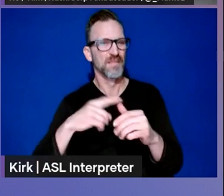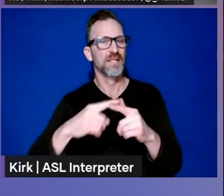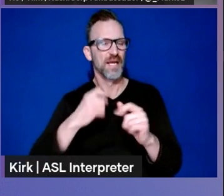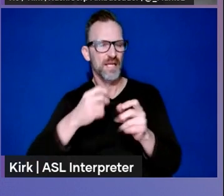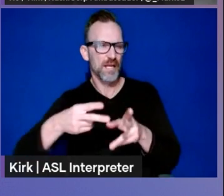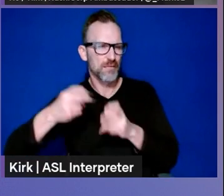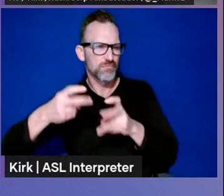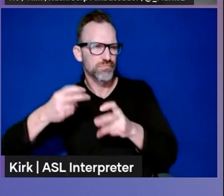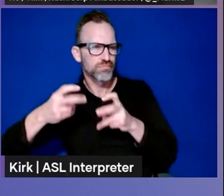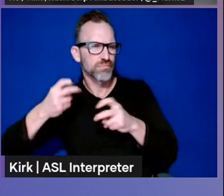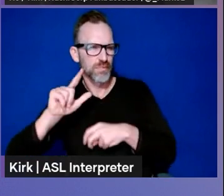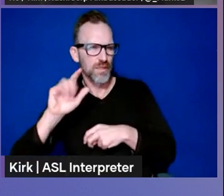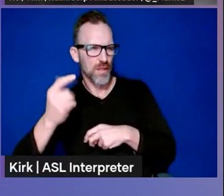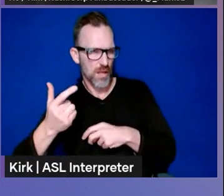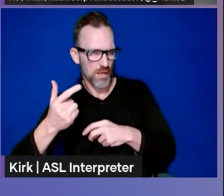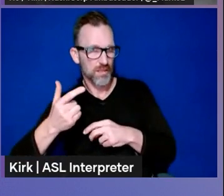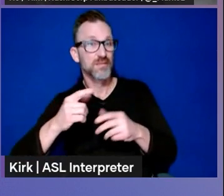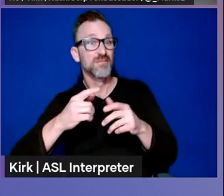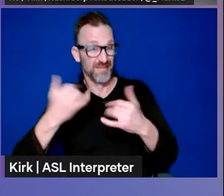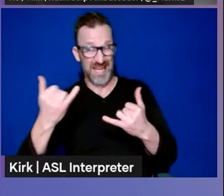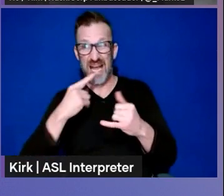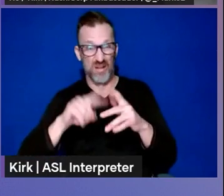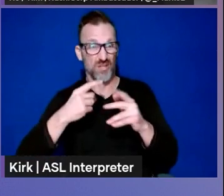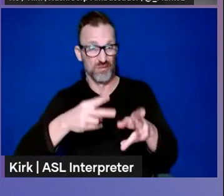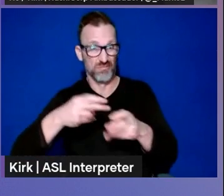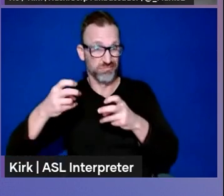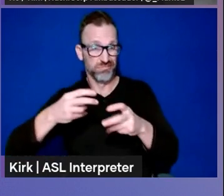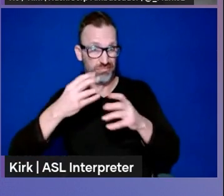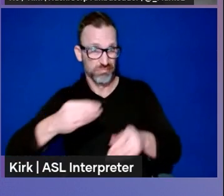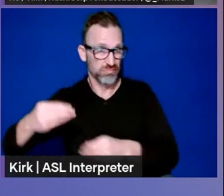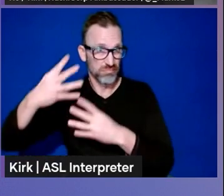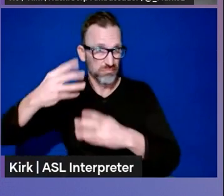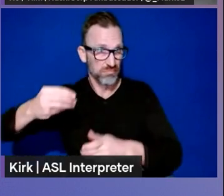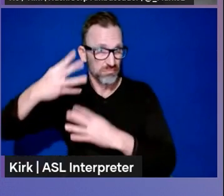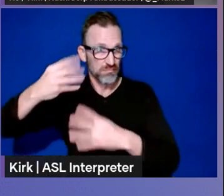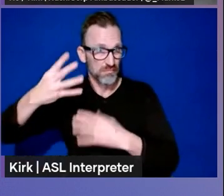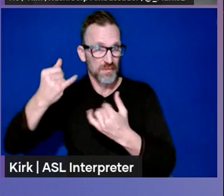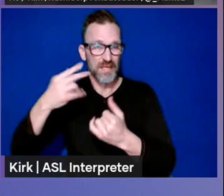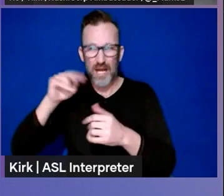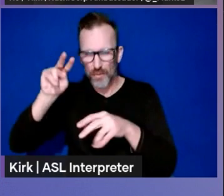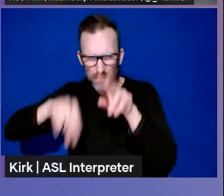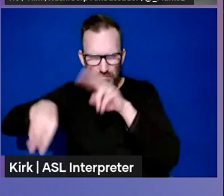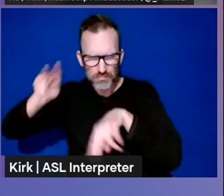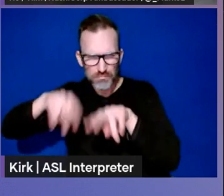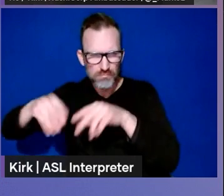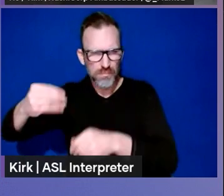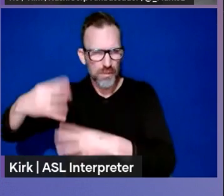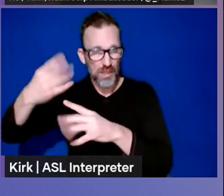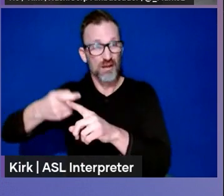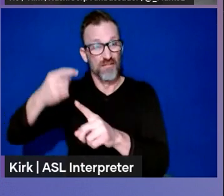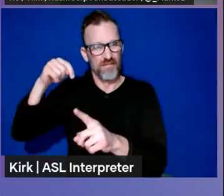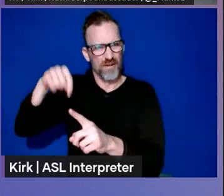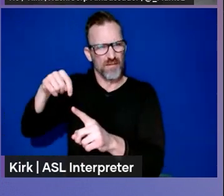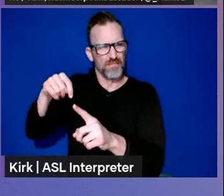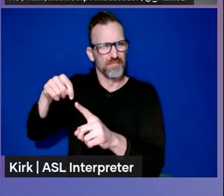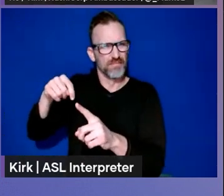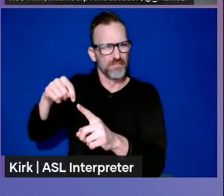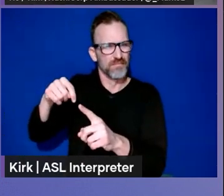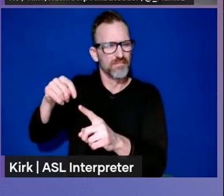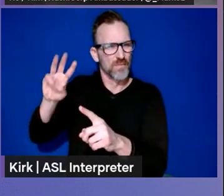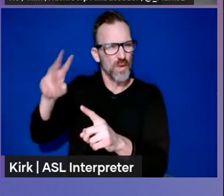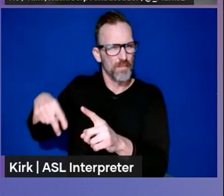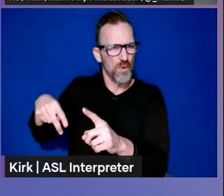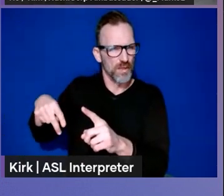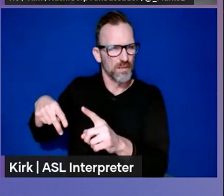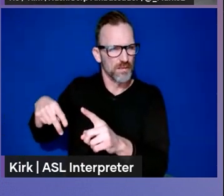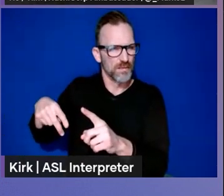can see, the logs already start coming in. So we can actually look at the logs centrally from the HCP Waypoint without kind of needing